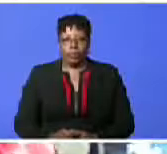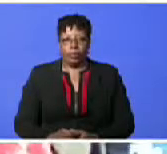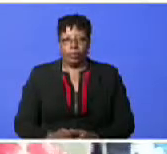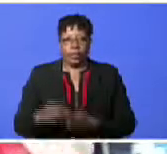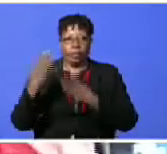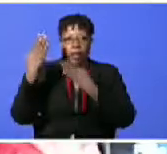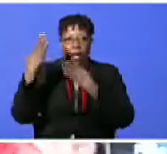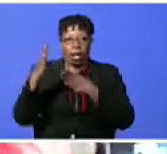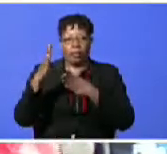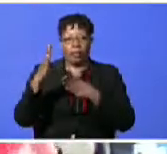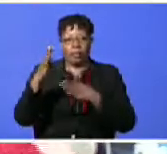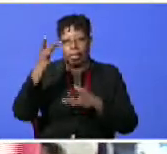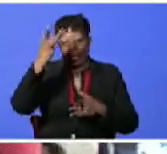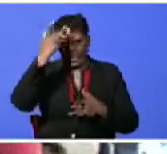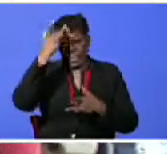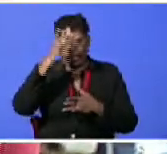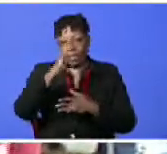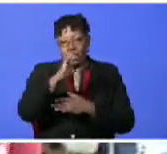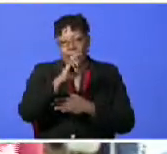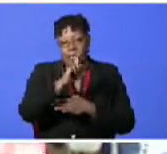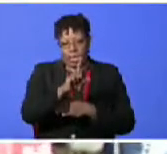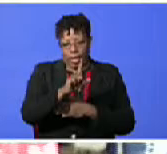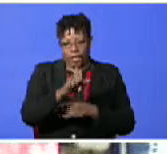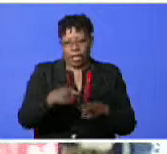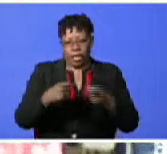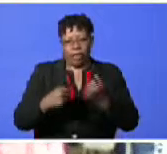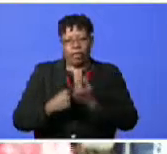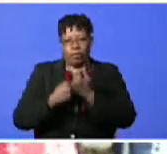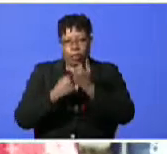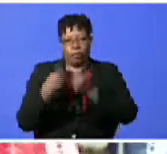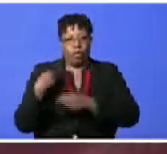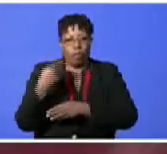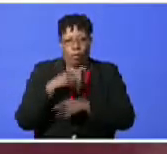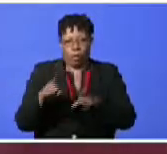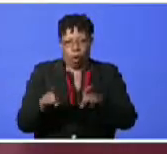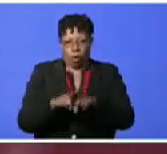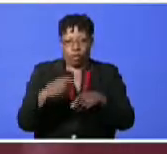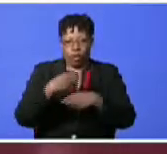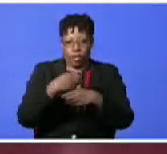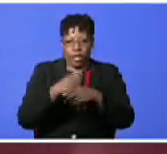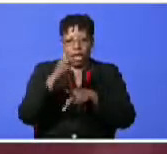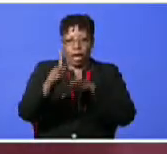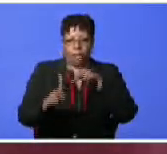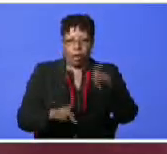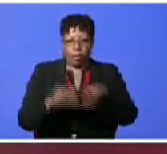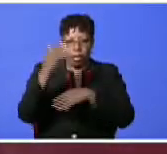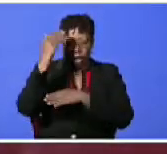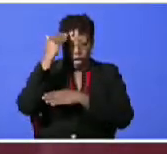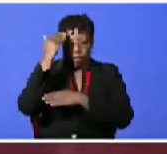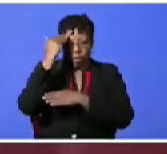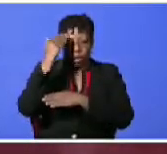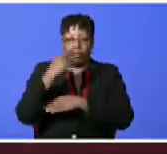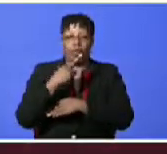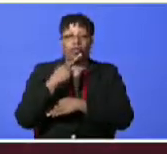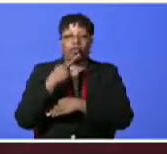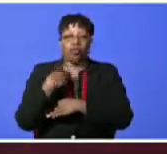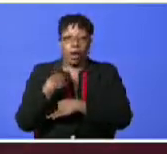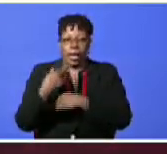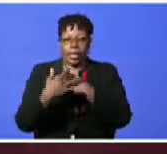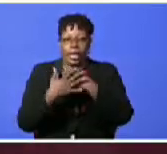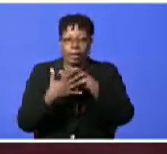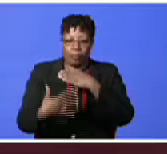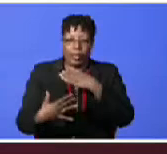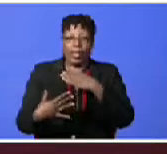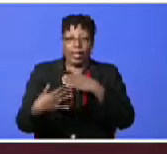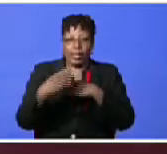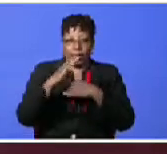The Bahamas Sickle Cell Association provides support for its members, but also works to create public awareness of the inherited red blood cell disorder,